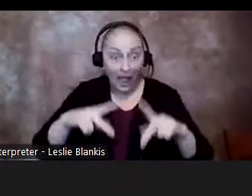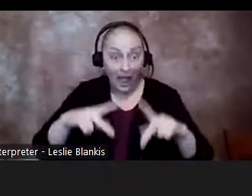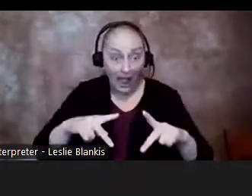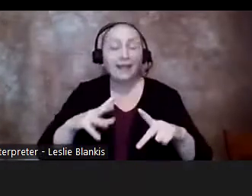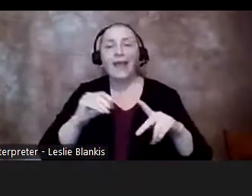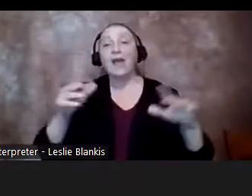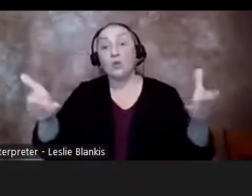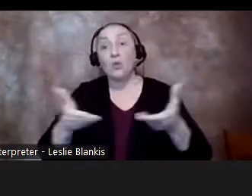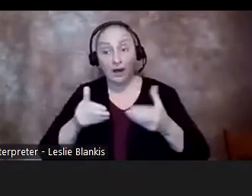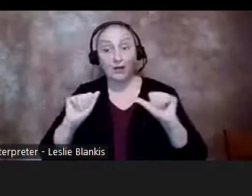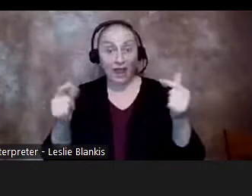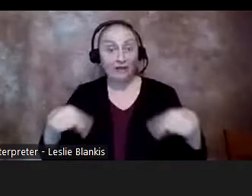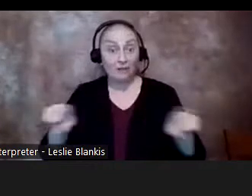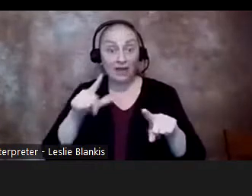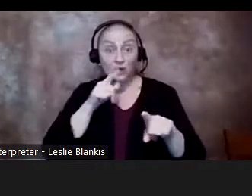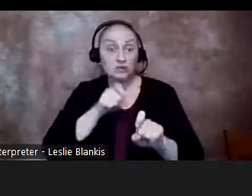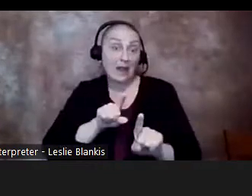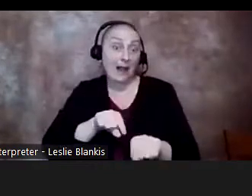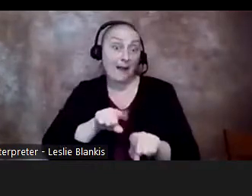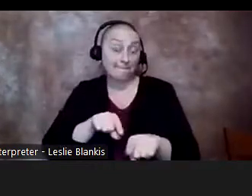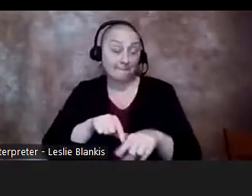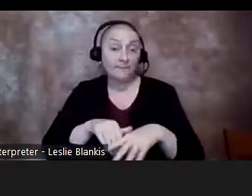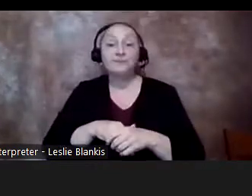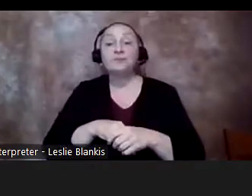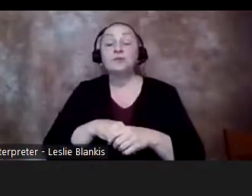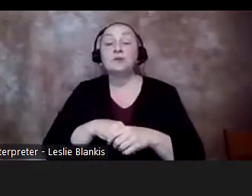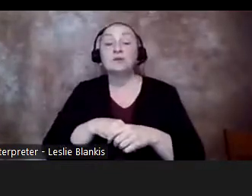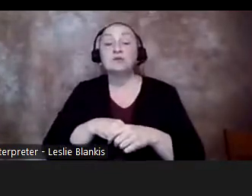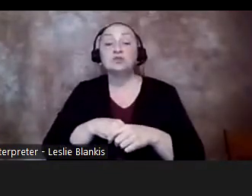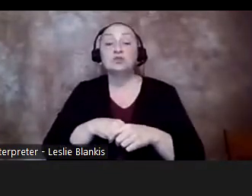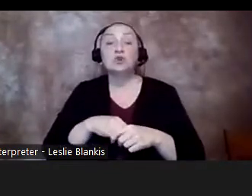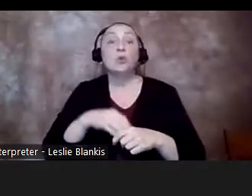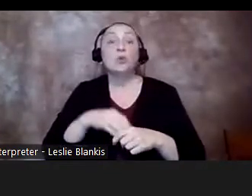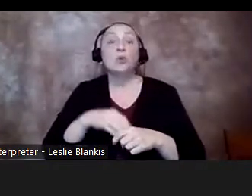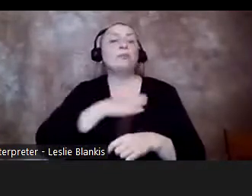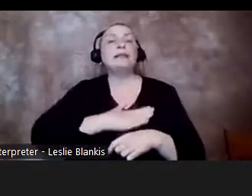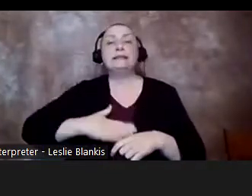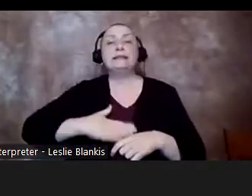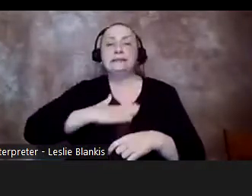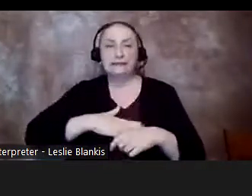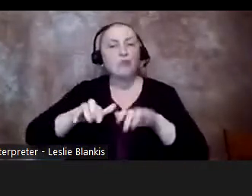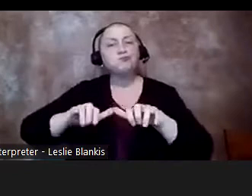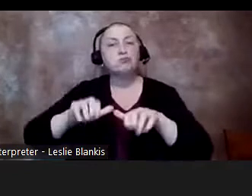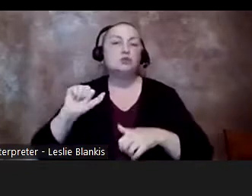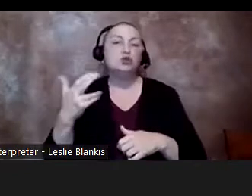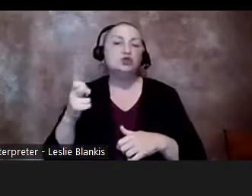everybody who has been coming and able to come. And so please put into the chat